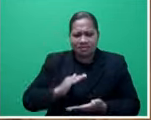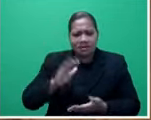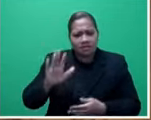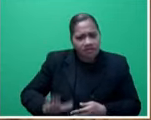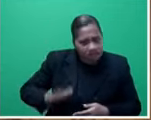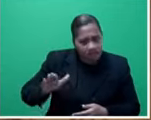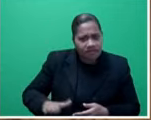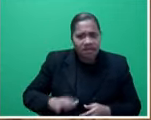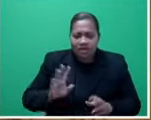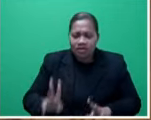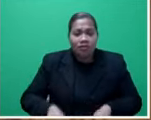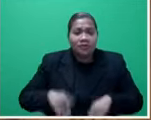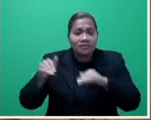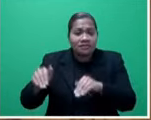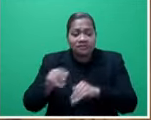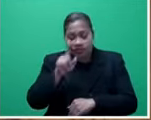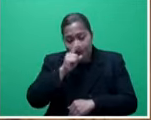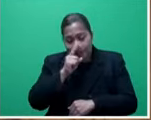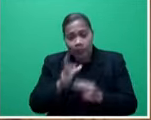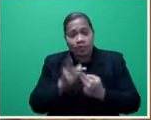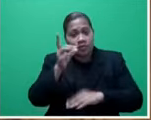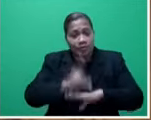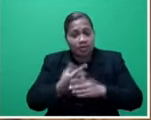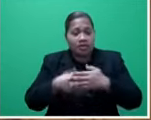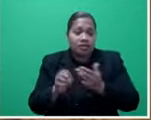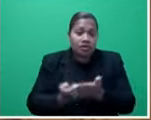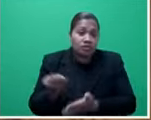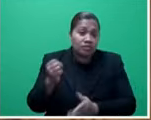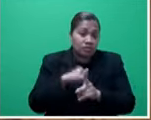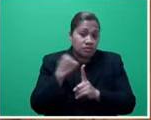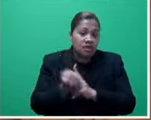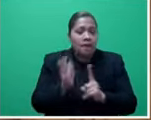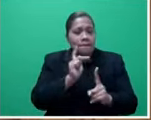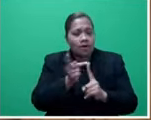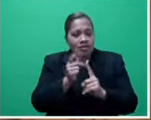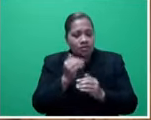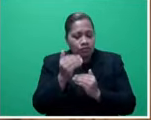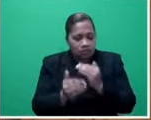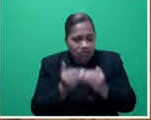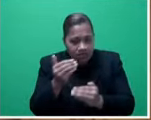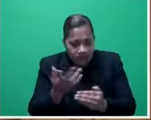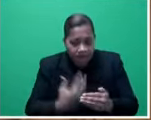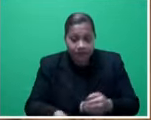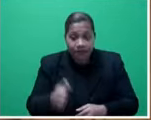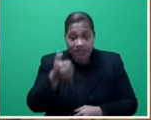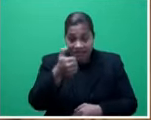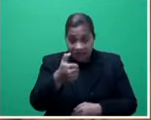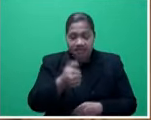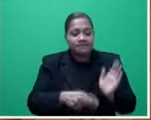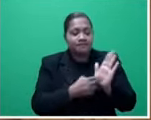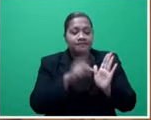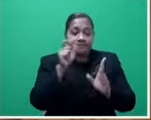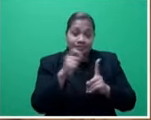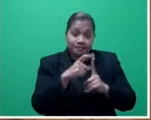the participation of people with disabilities in economic, social, and political processes. Number six, NCPD